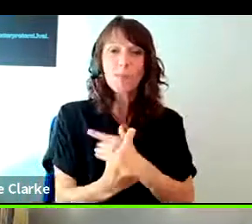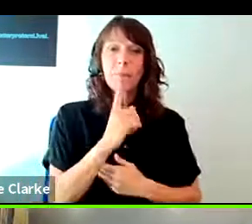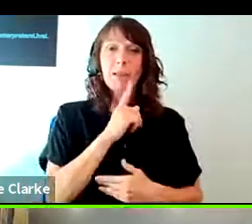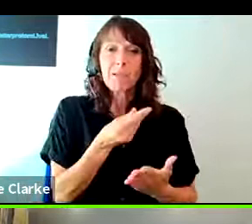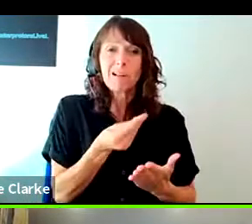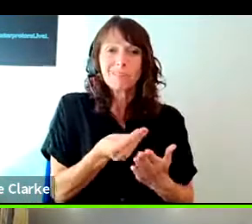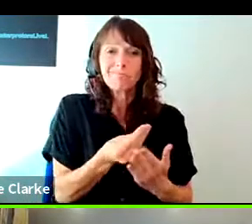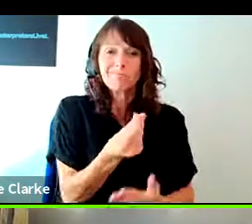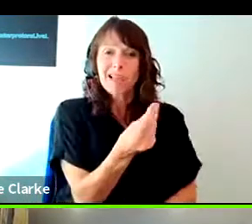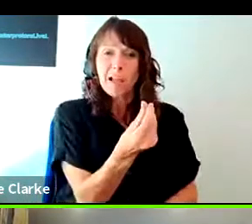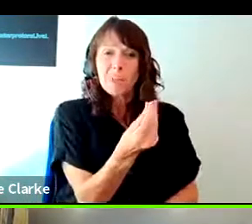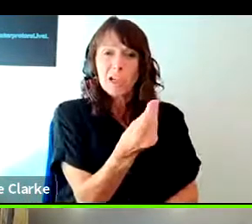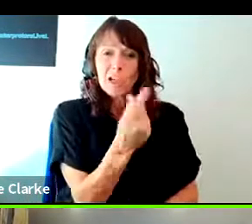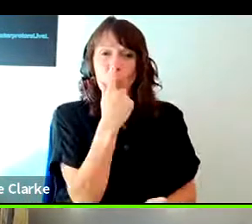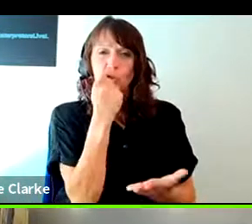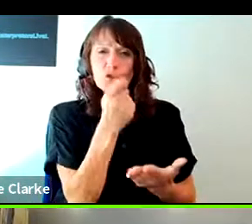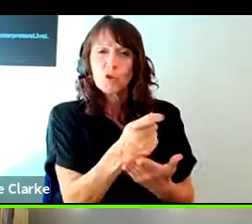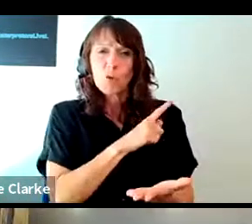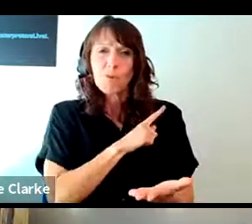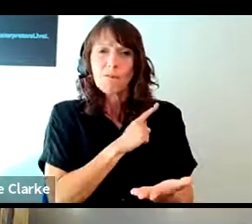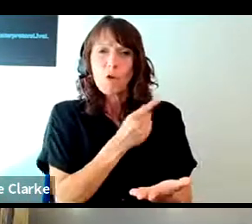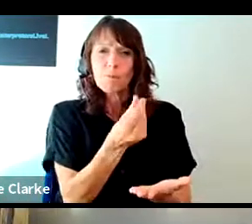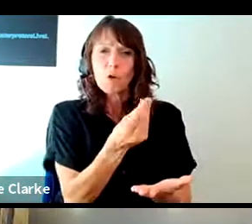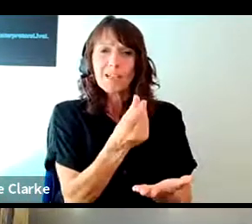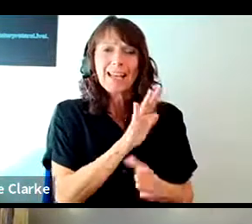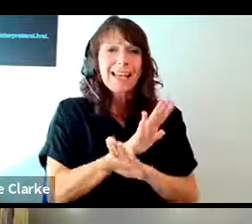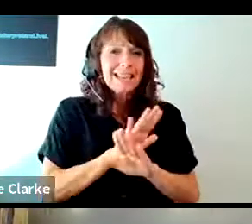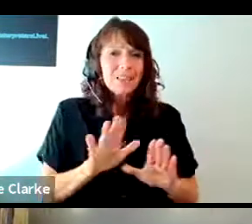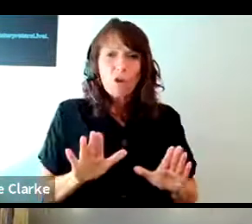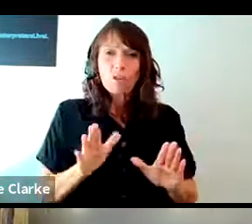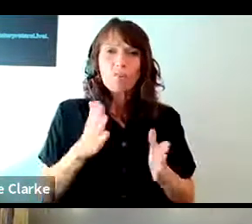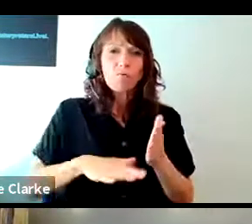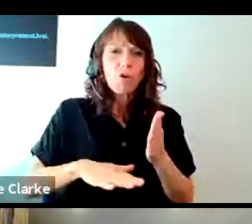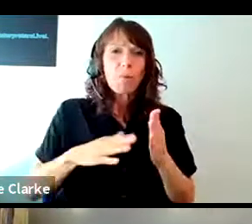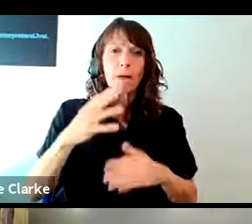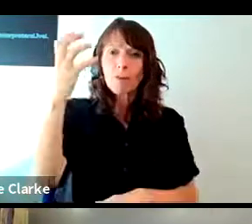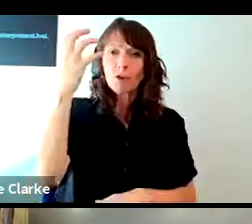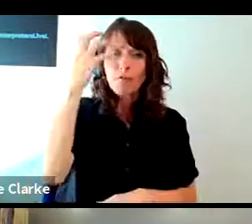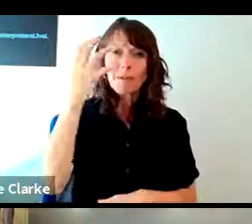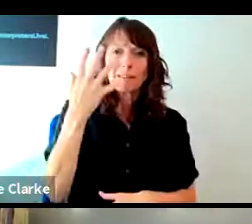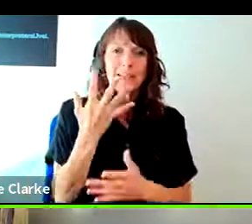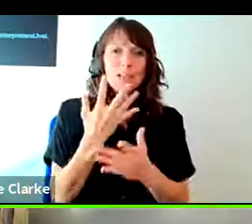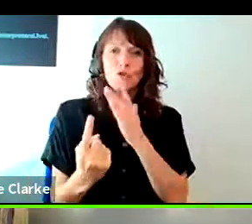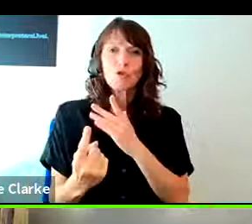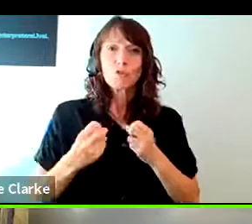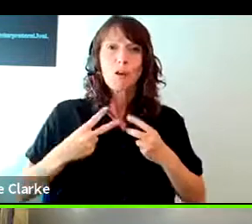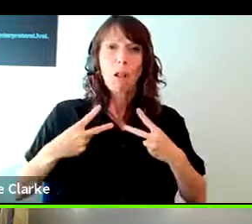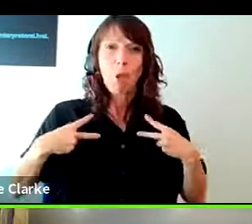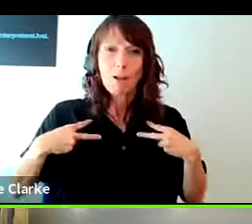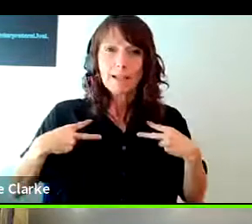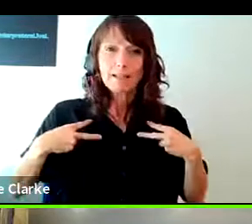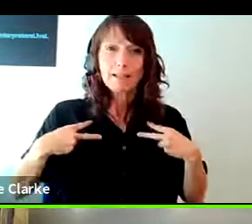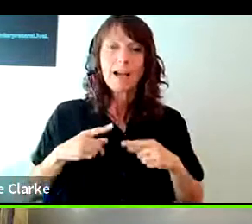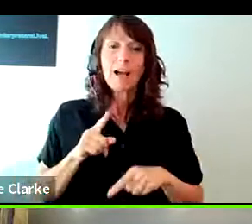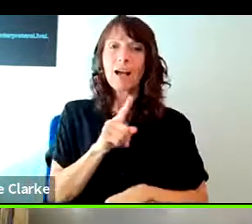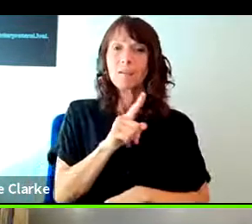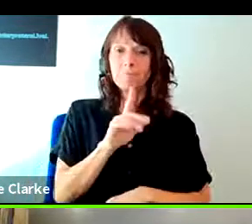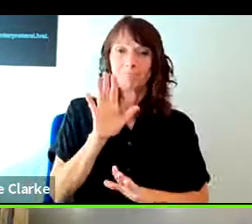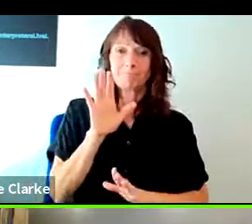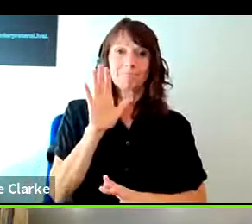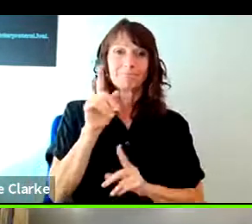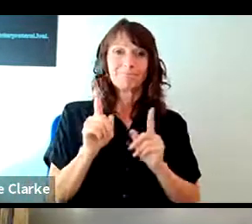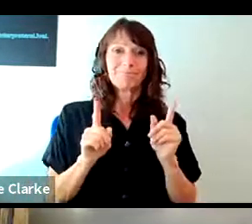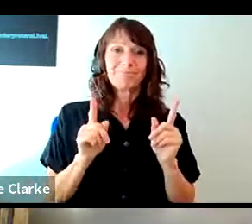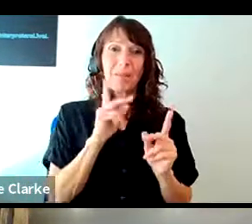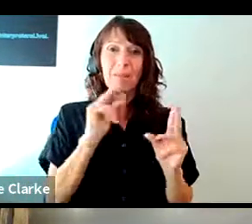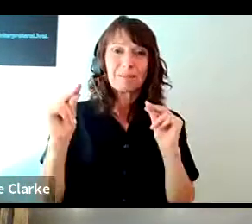just money grabbing, and it's not driven by the government or anything. It's just these lawyers. Yeah, I can see